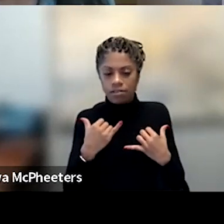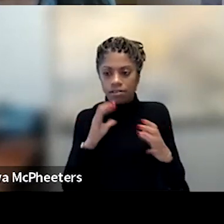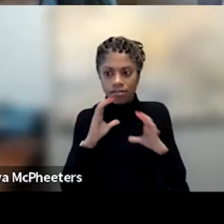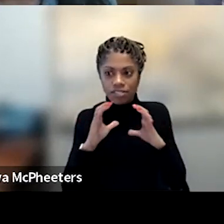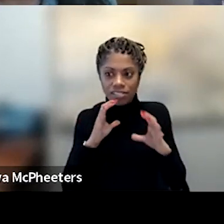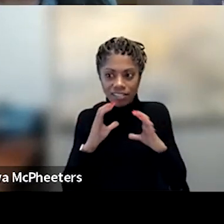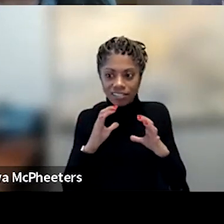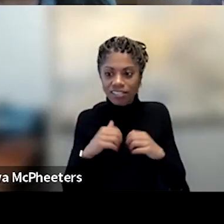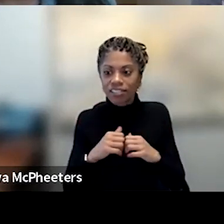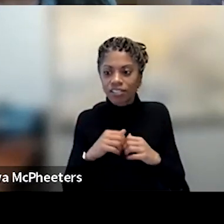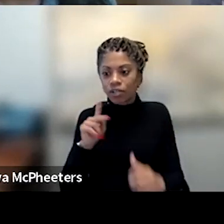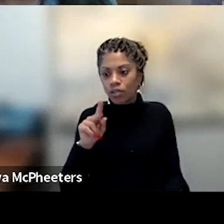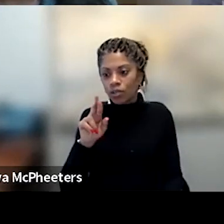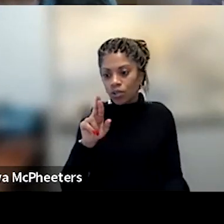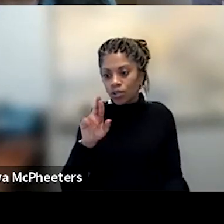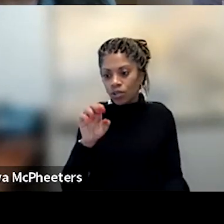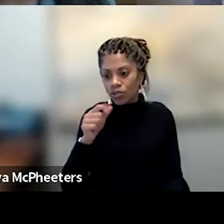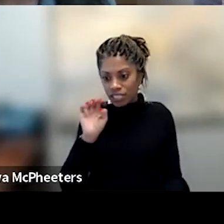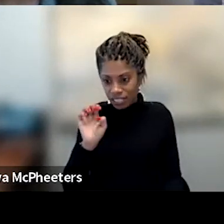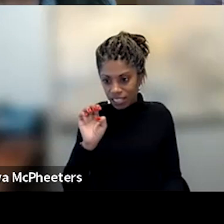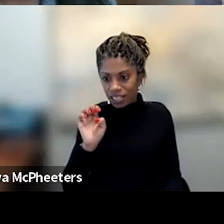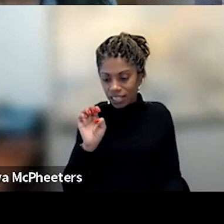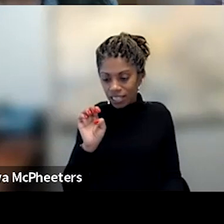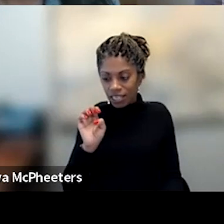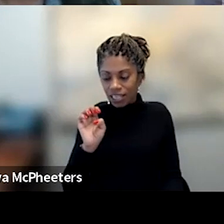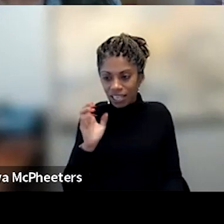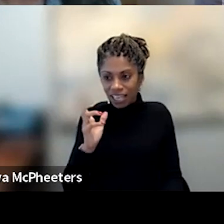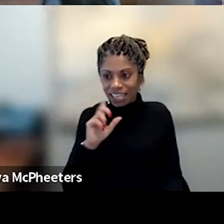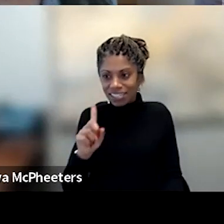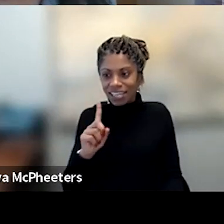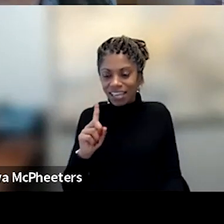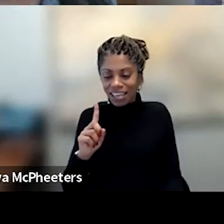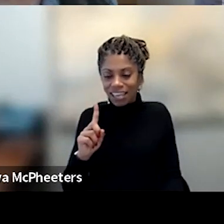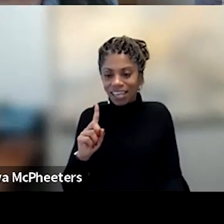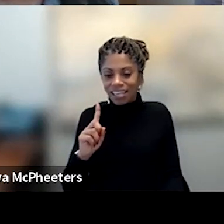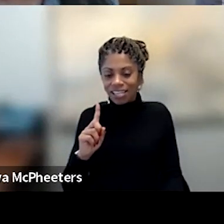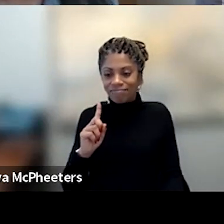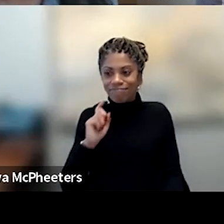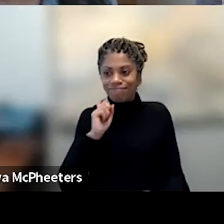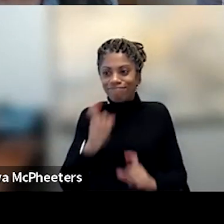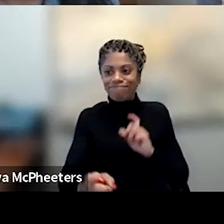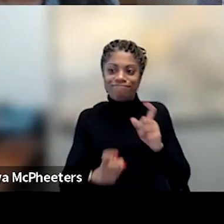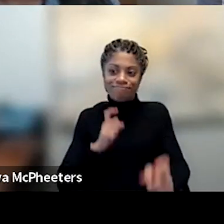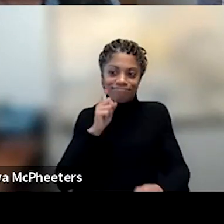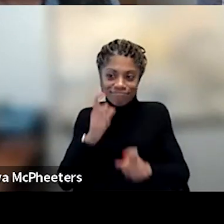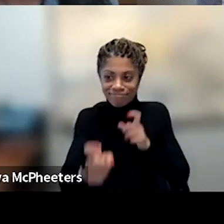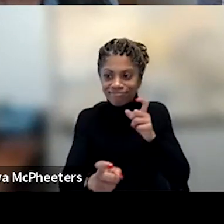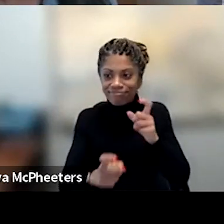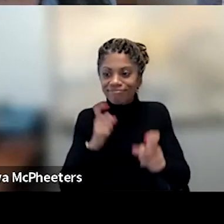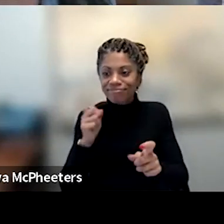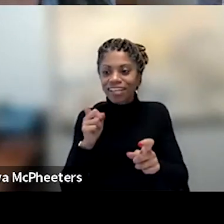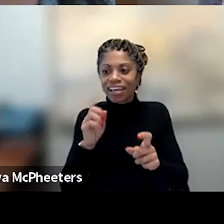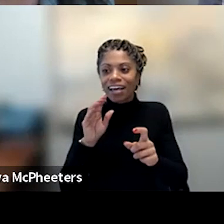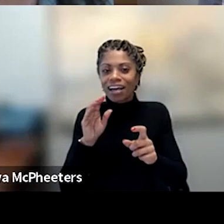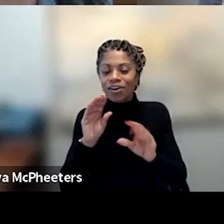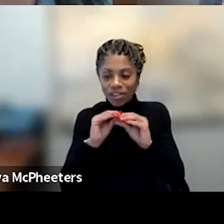national philanthropic organization that's rooted in creating opportunities in America's cities. We know that cities are where the most marginalized voices